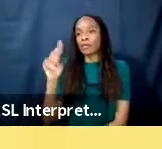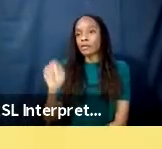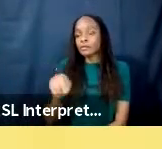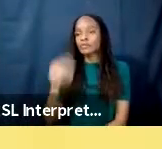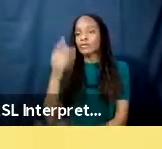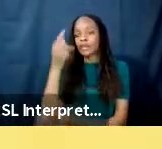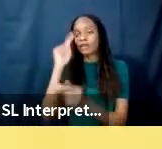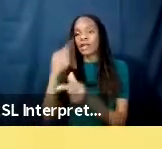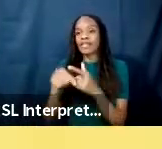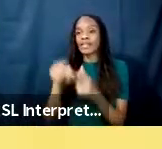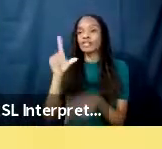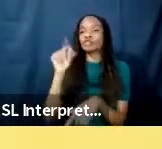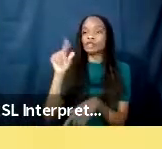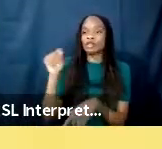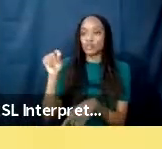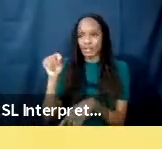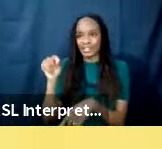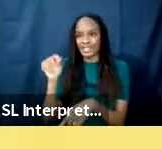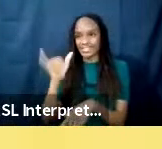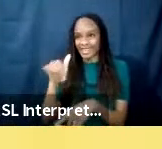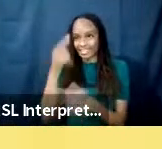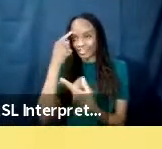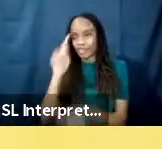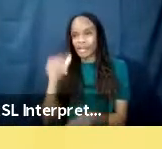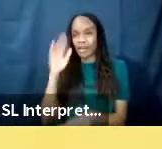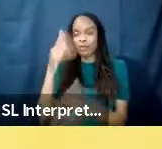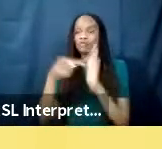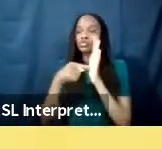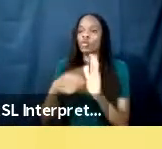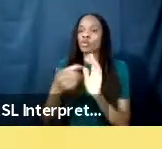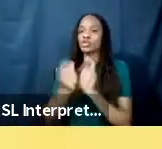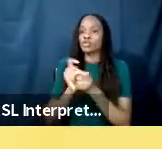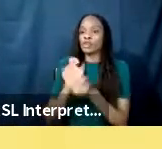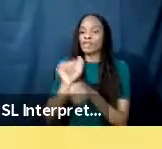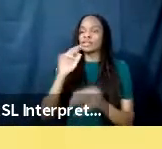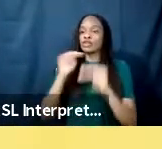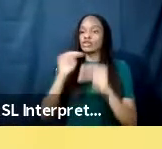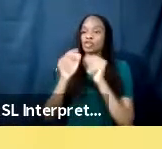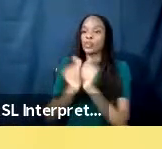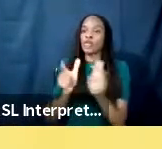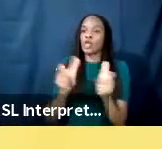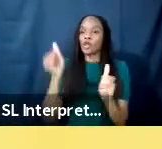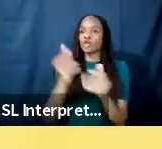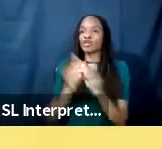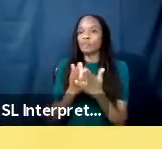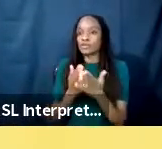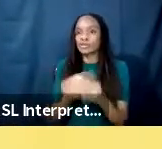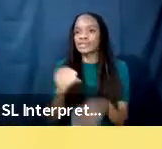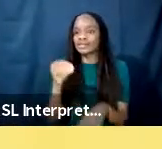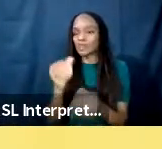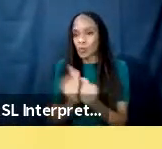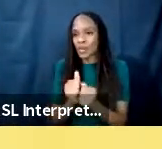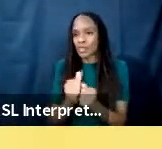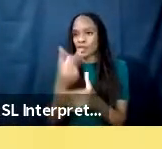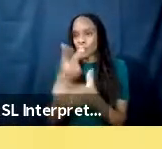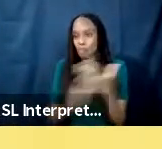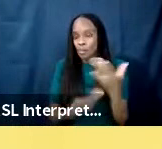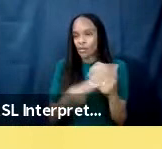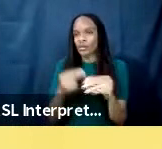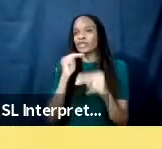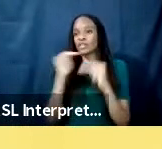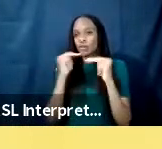2020 Memorandum of Agreement that show the changes that were negotiated to those larger books in those two negotiation